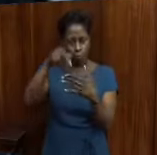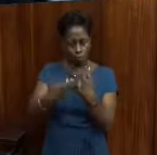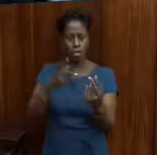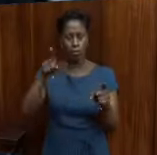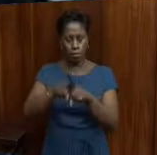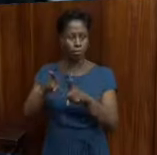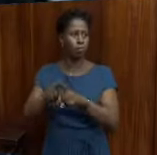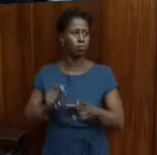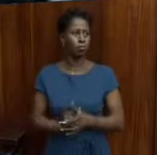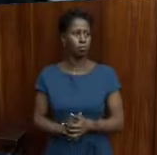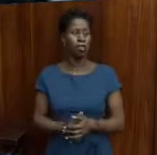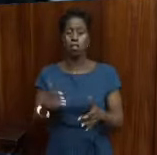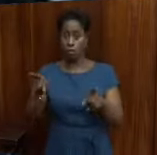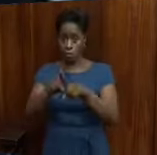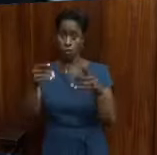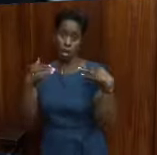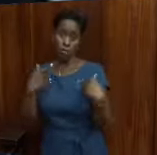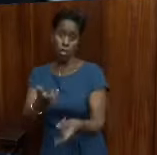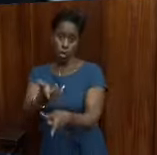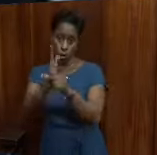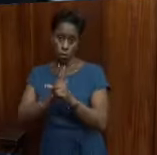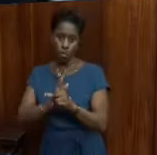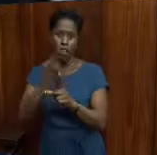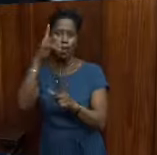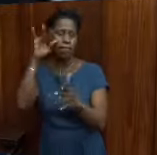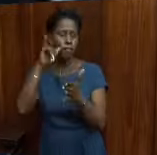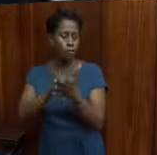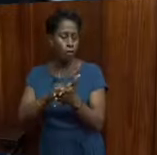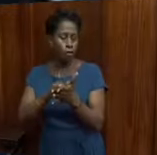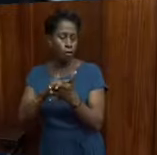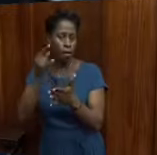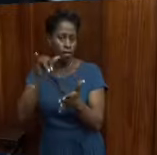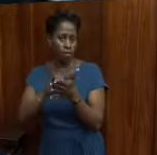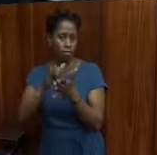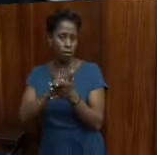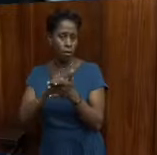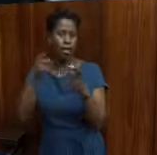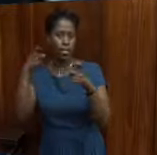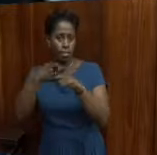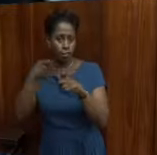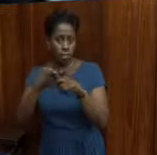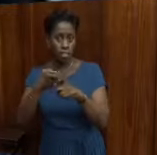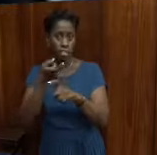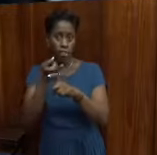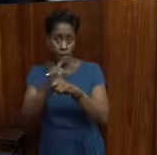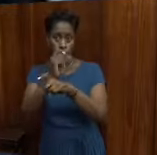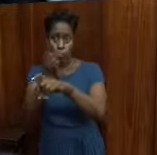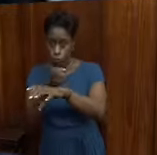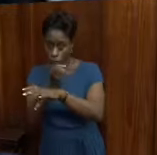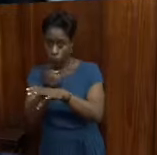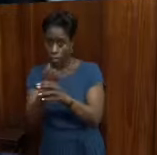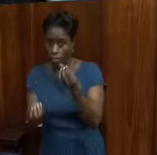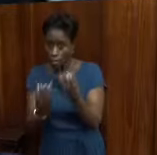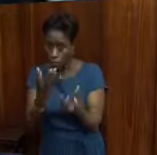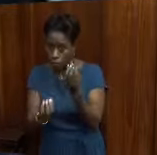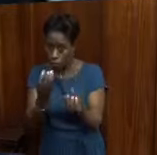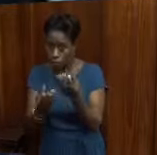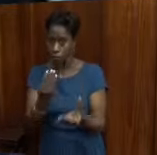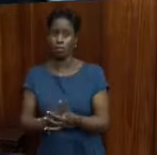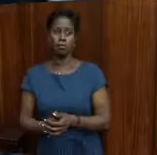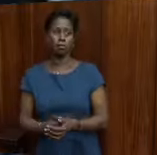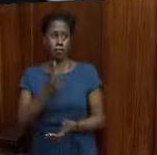a loan of 2.67 million from the International Development Agency, IDA, and EC 1.39 million